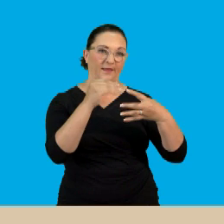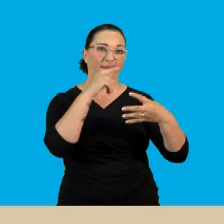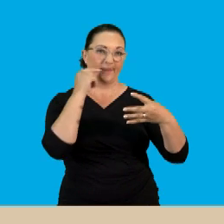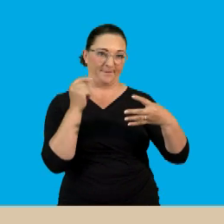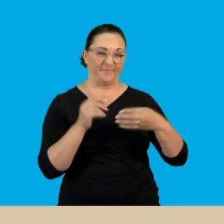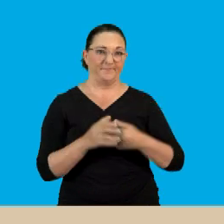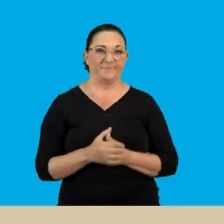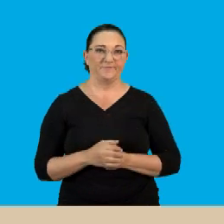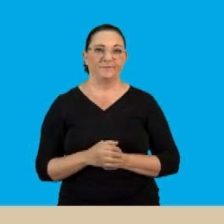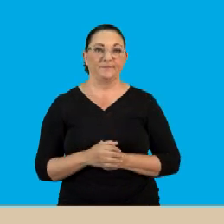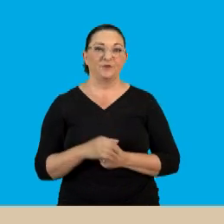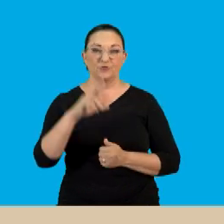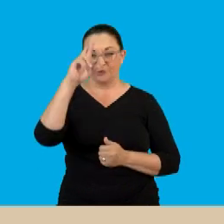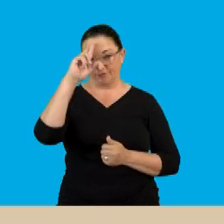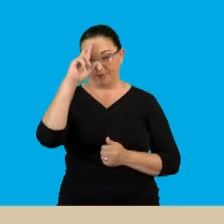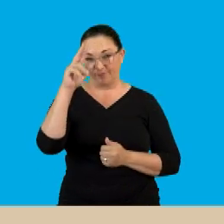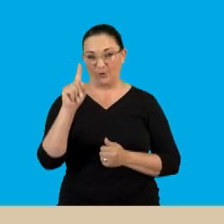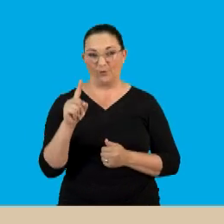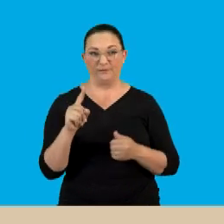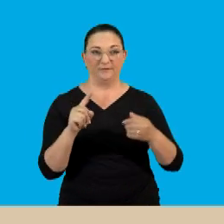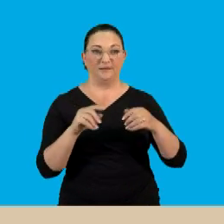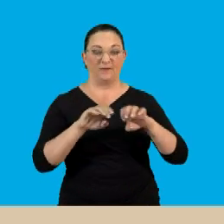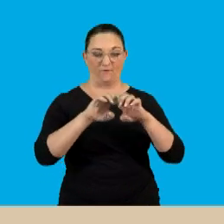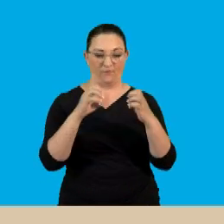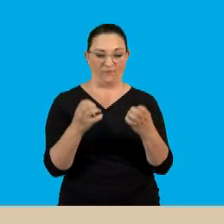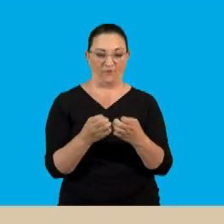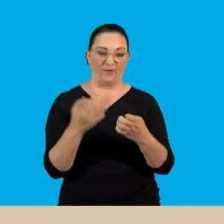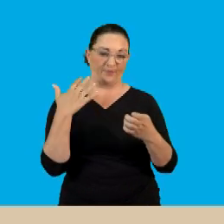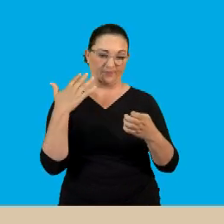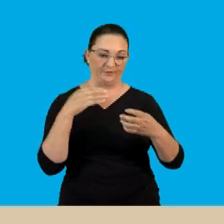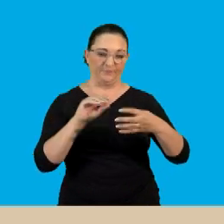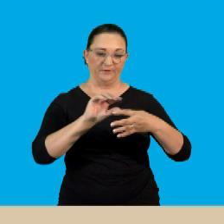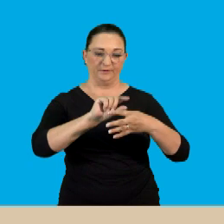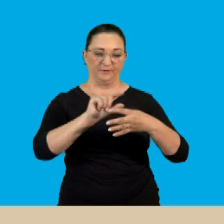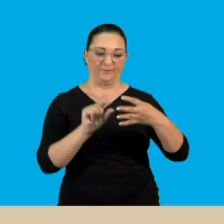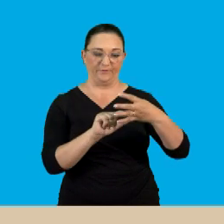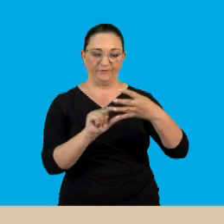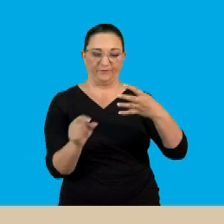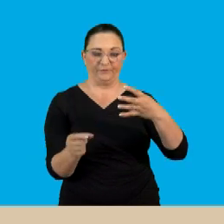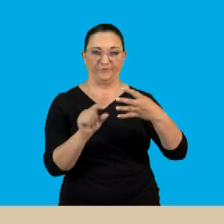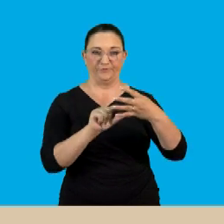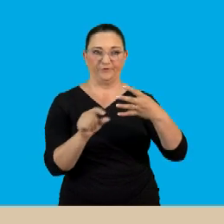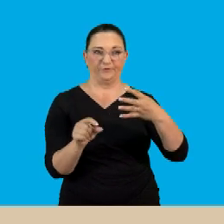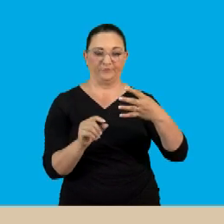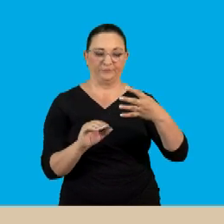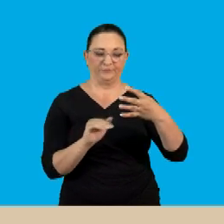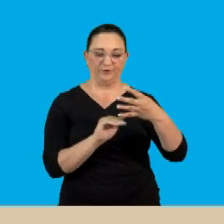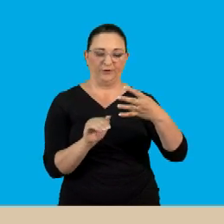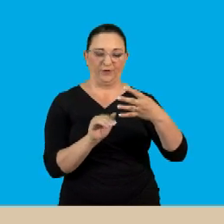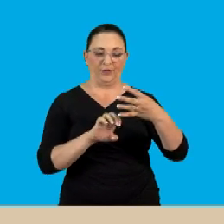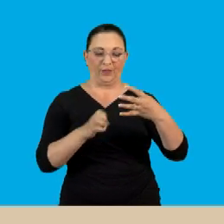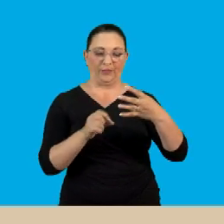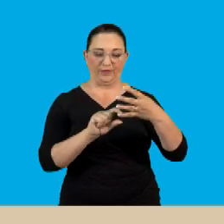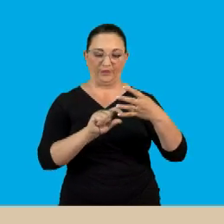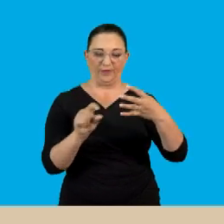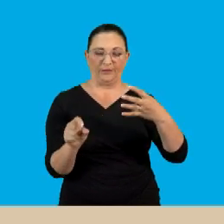the atmosphere, okay? Remember, the 4 layers of the atmosphere, the first layer, just on top of the surface